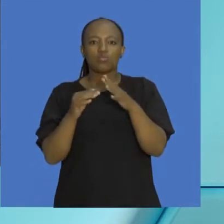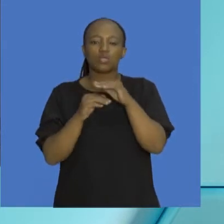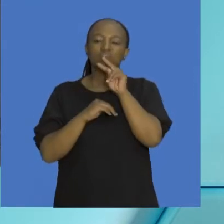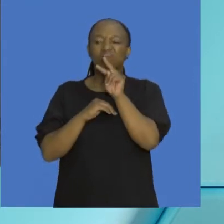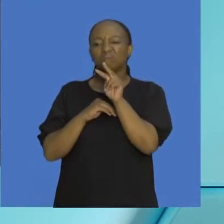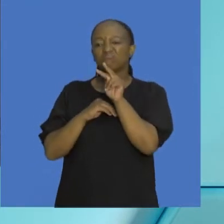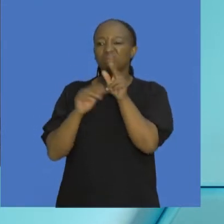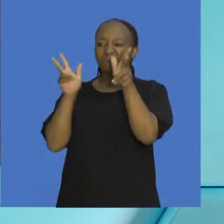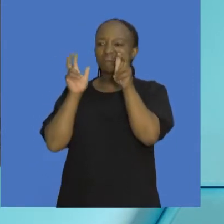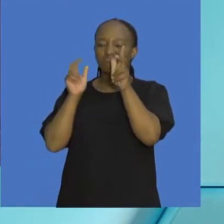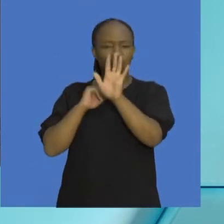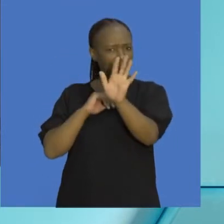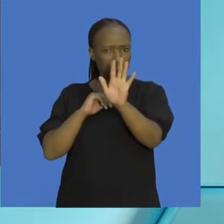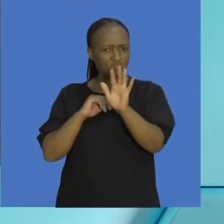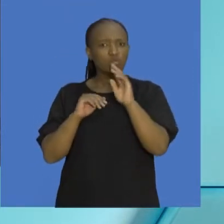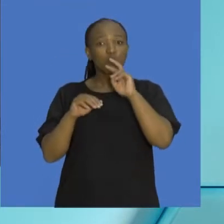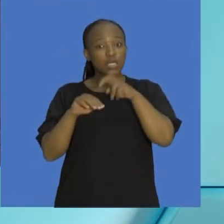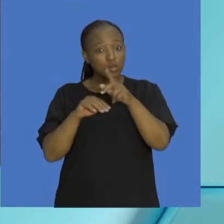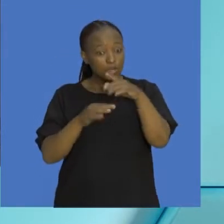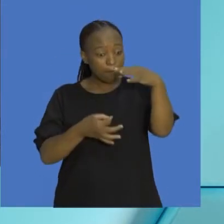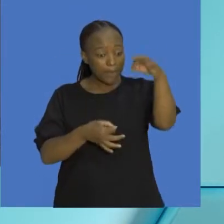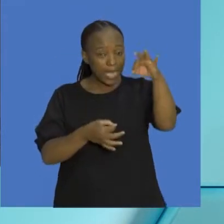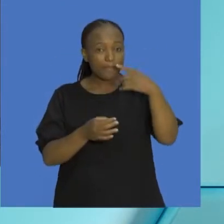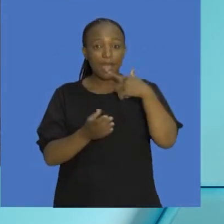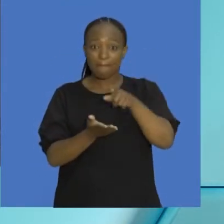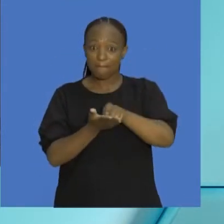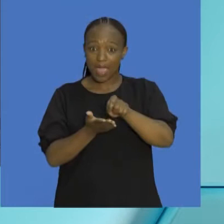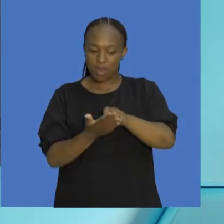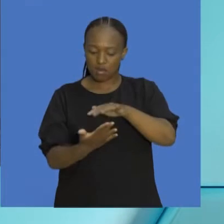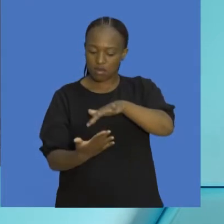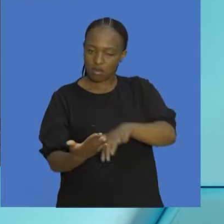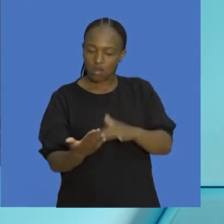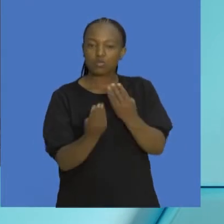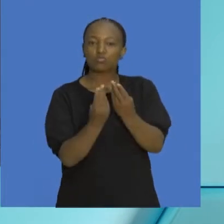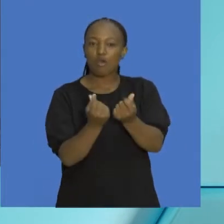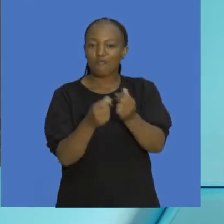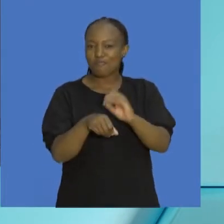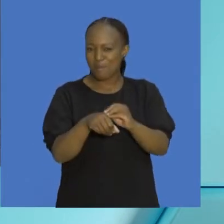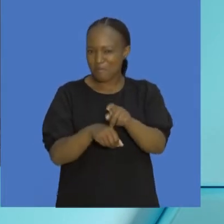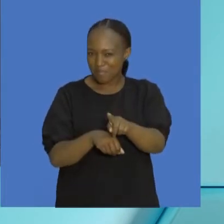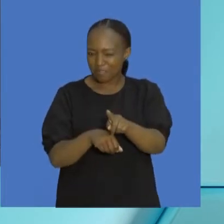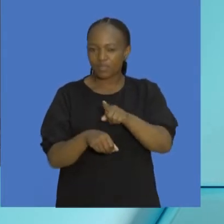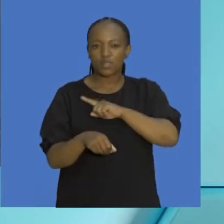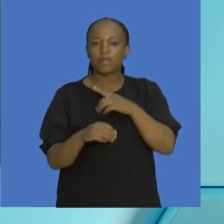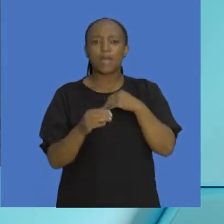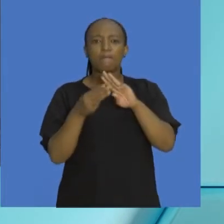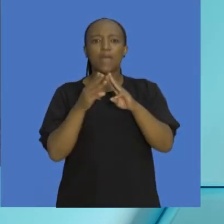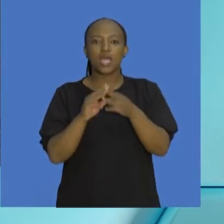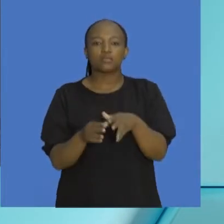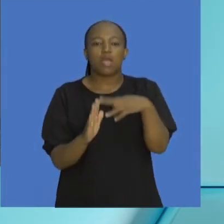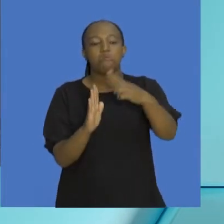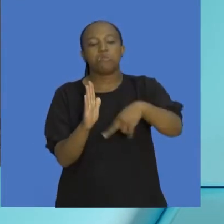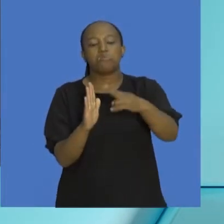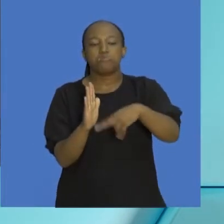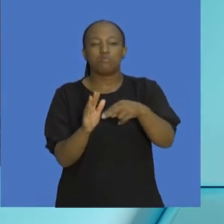you need a pen and paper to try some of the problem. That's how actually you do your mathematics. Okay, we don't read,